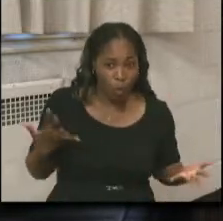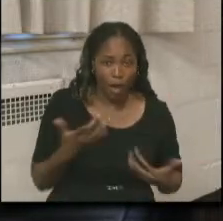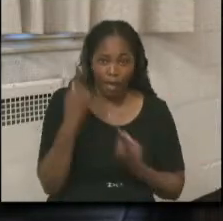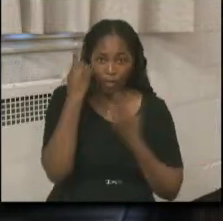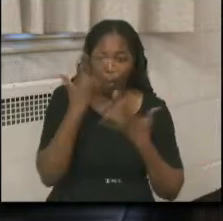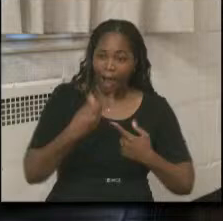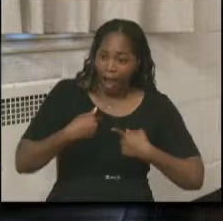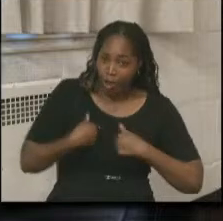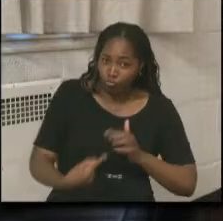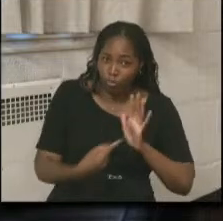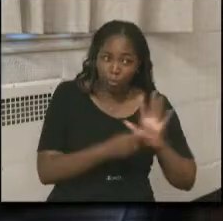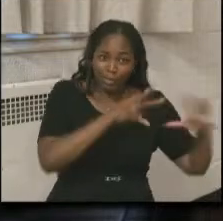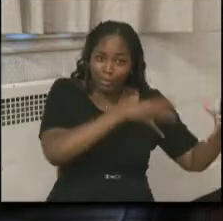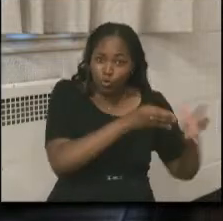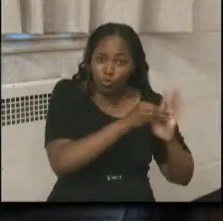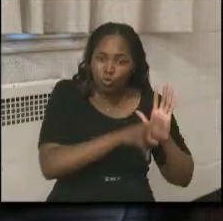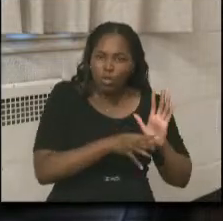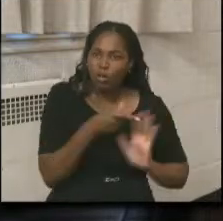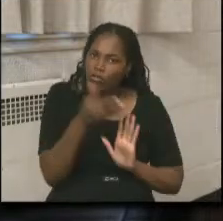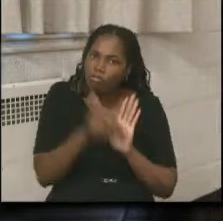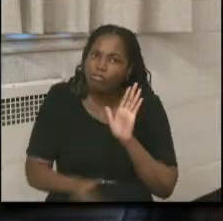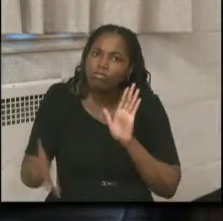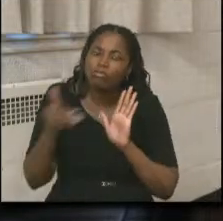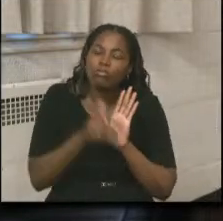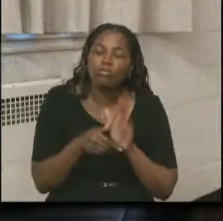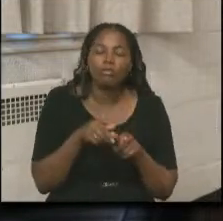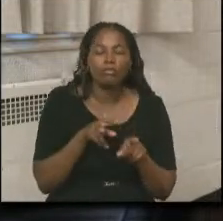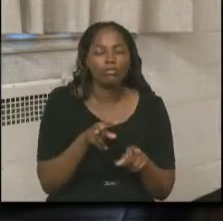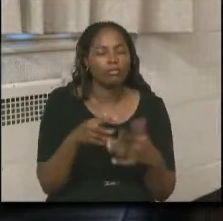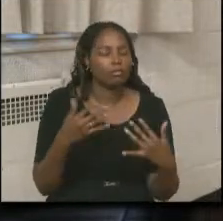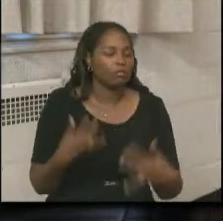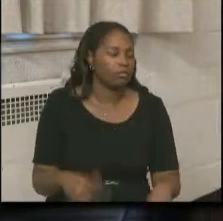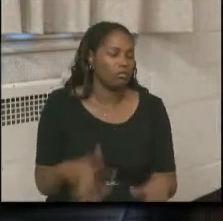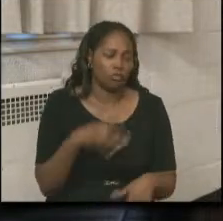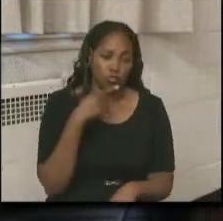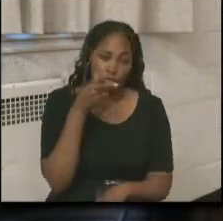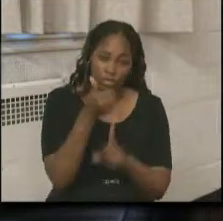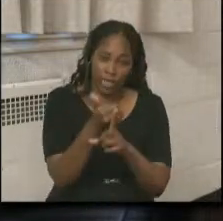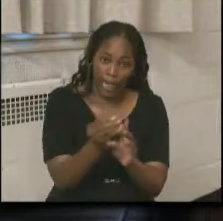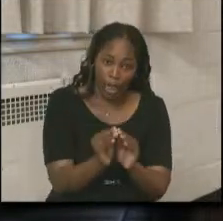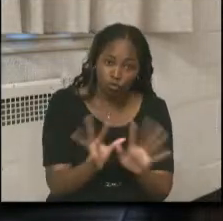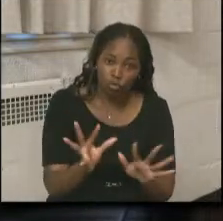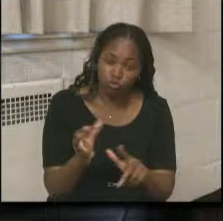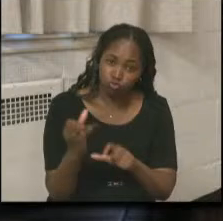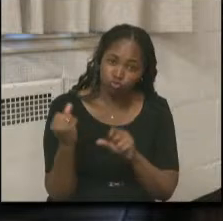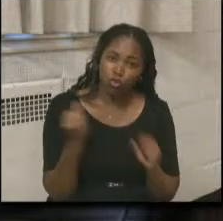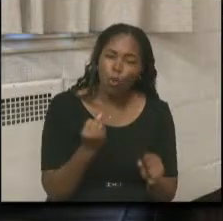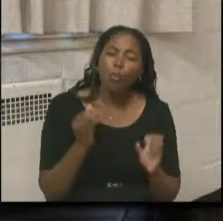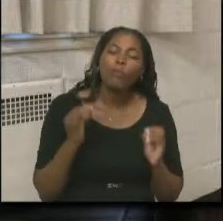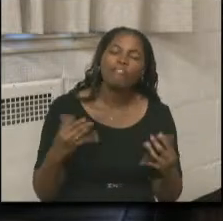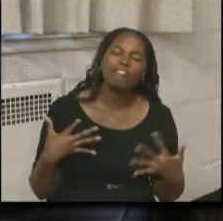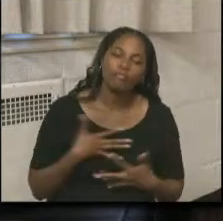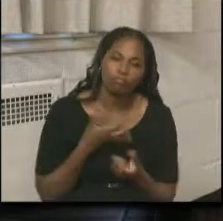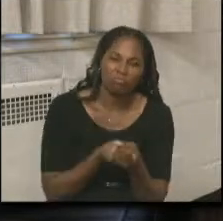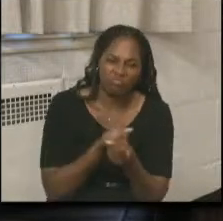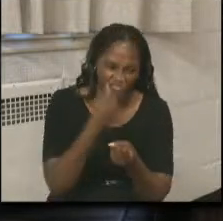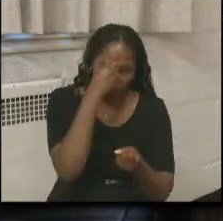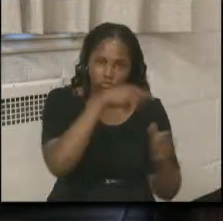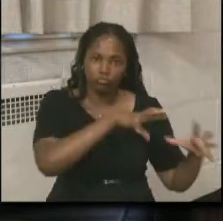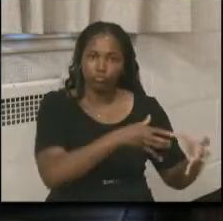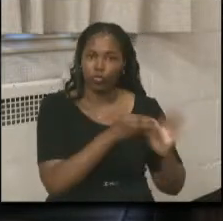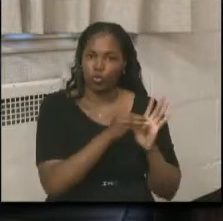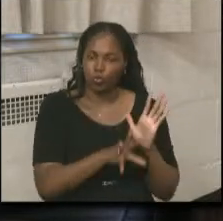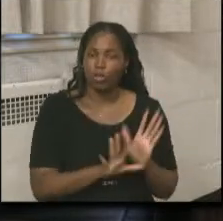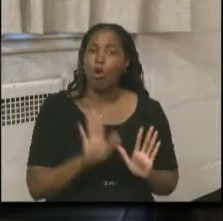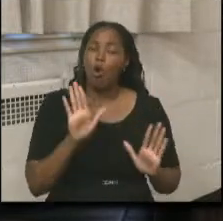students. You are a clear, strong, fearless advocate for students. You are very